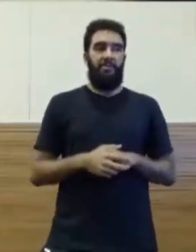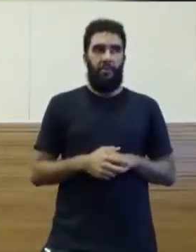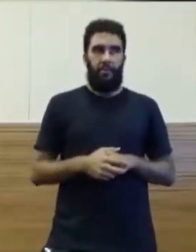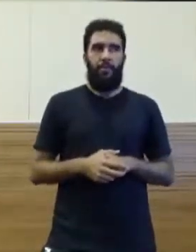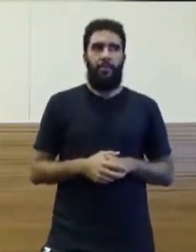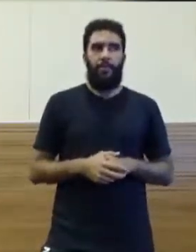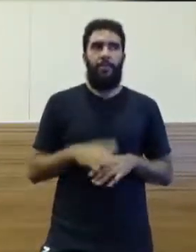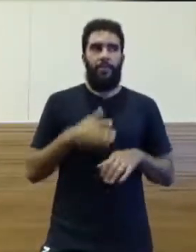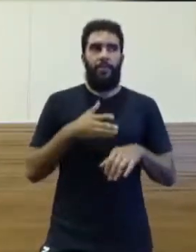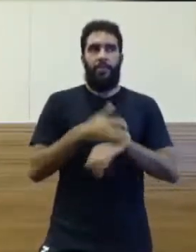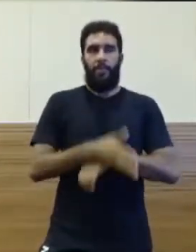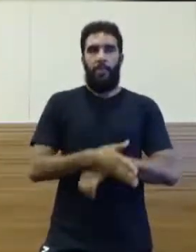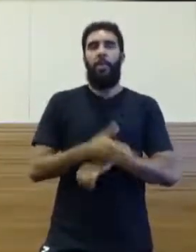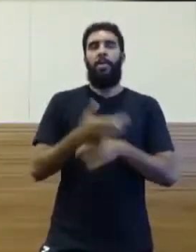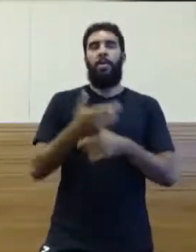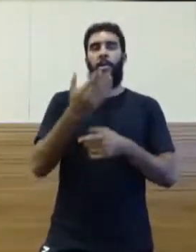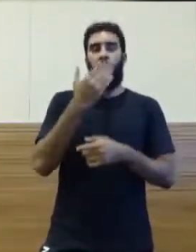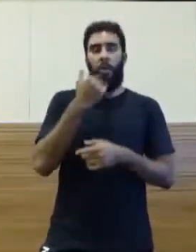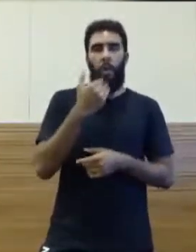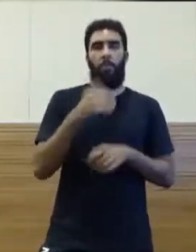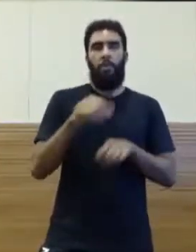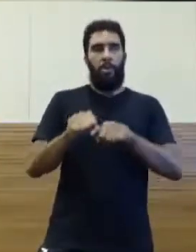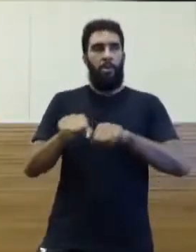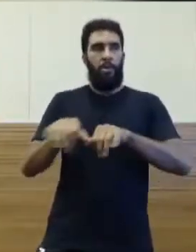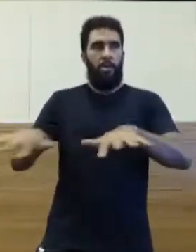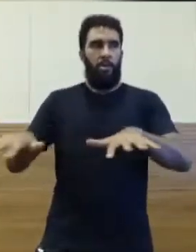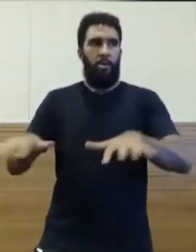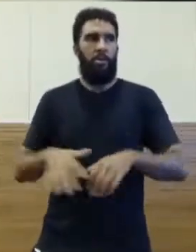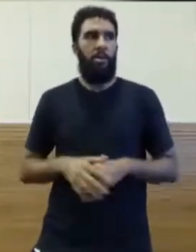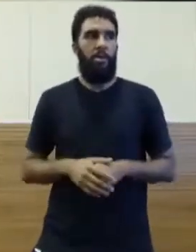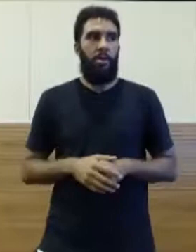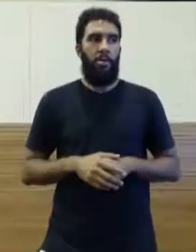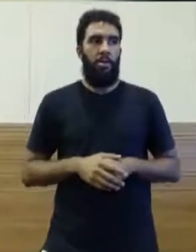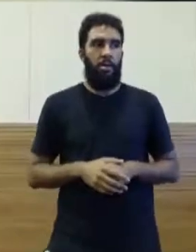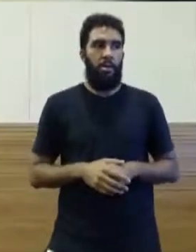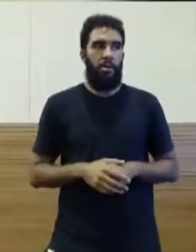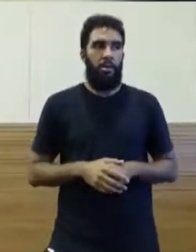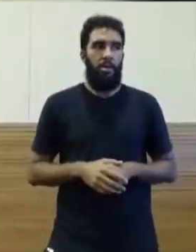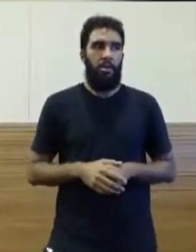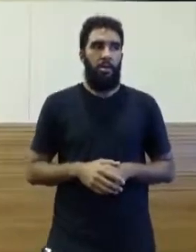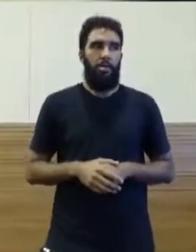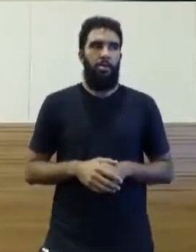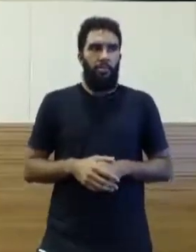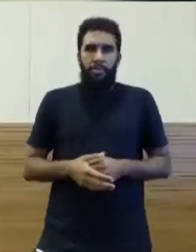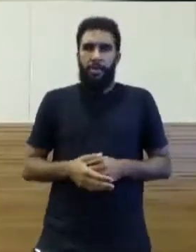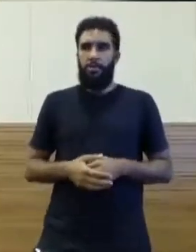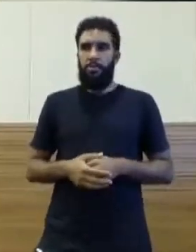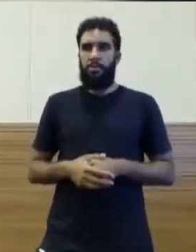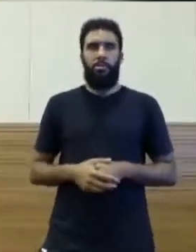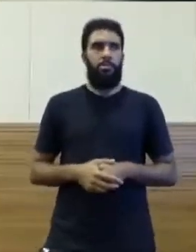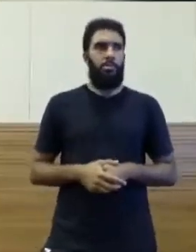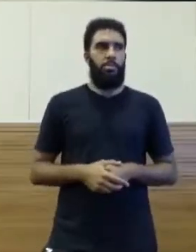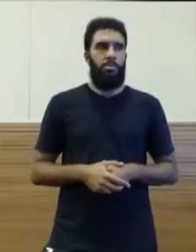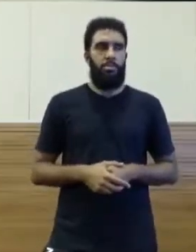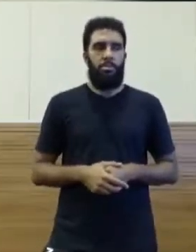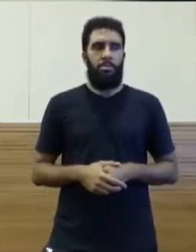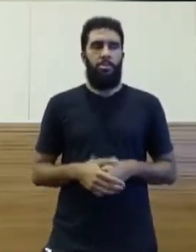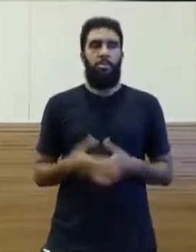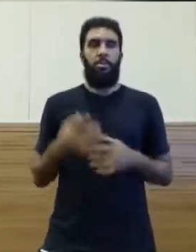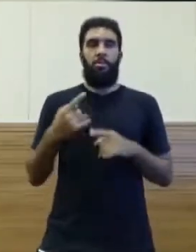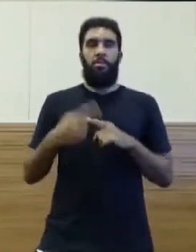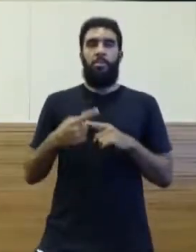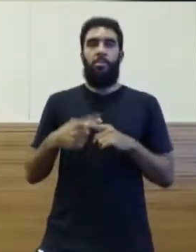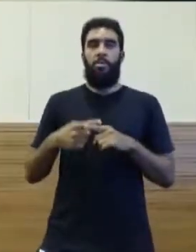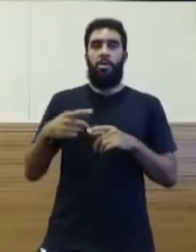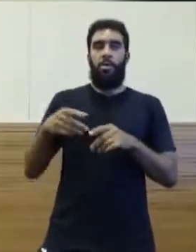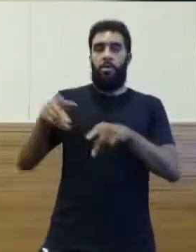of the country be set up by the guidelines and the distribution, this would give strength to these